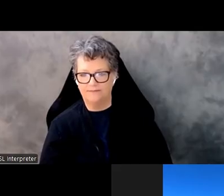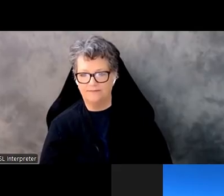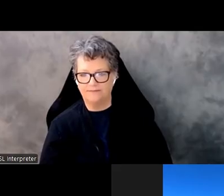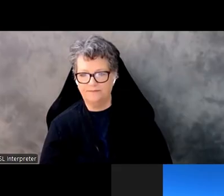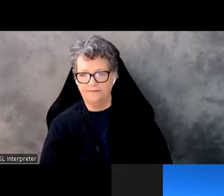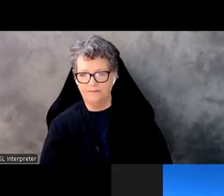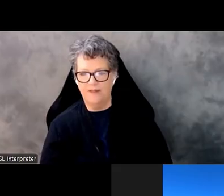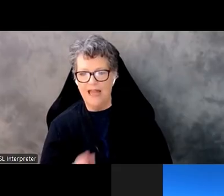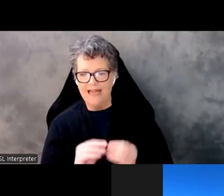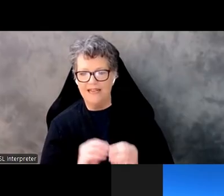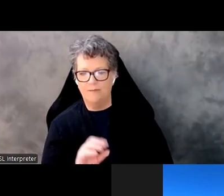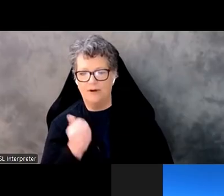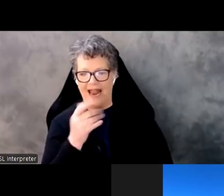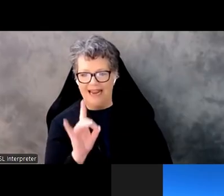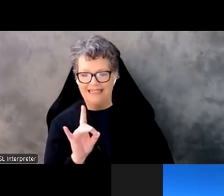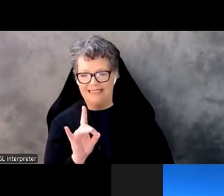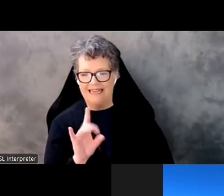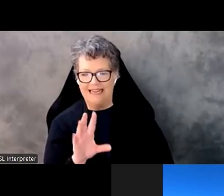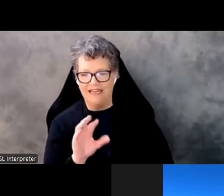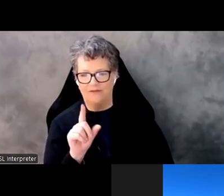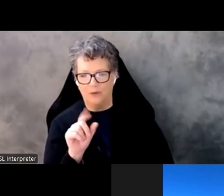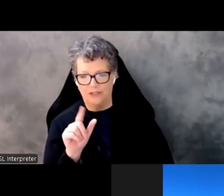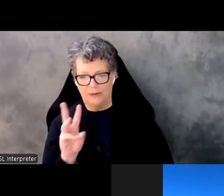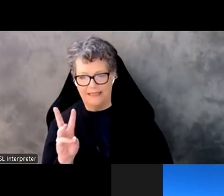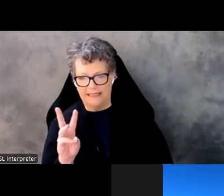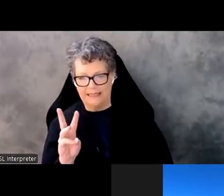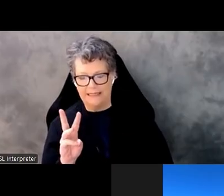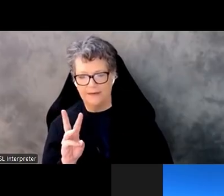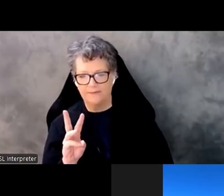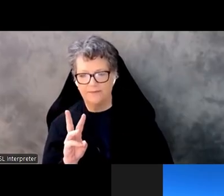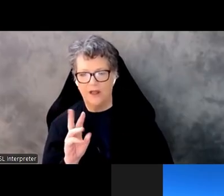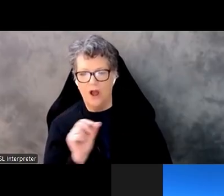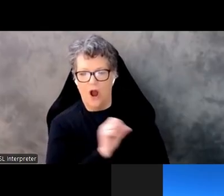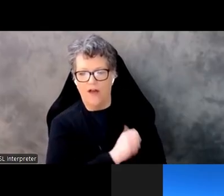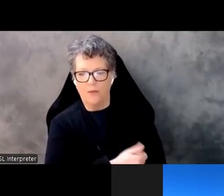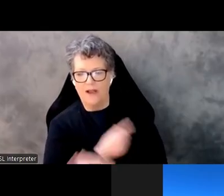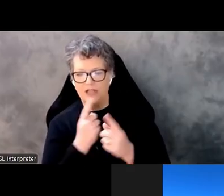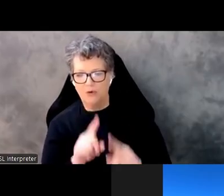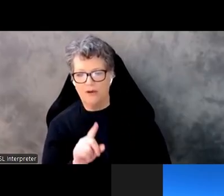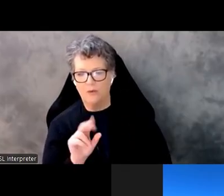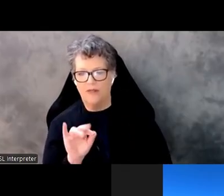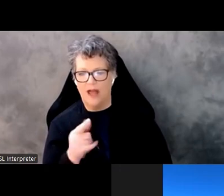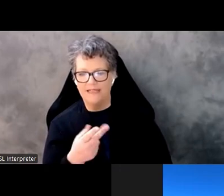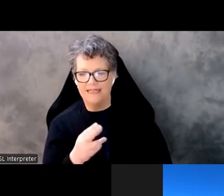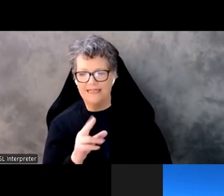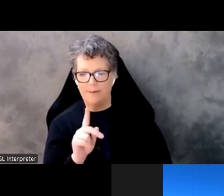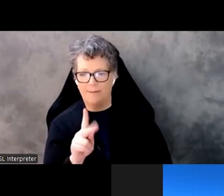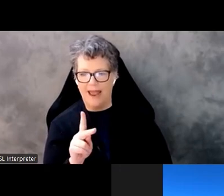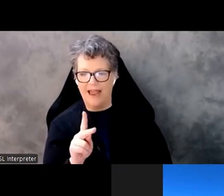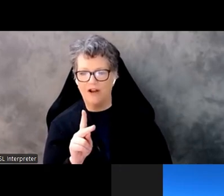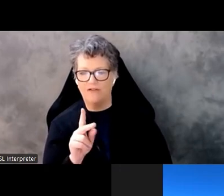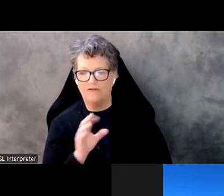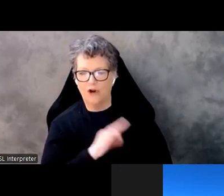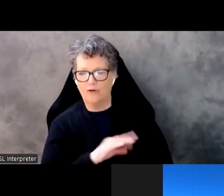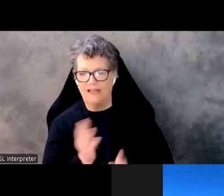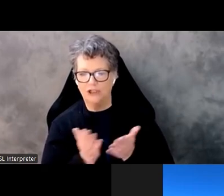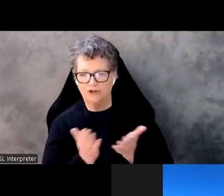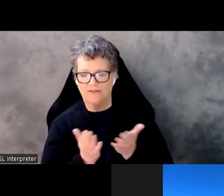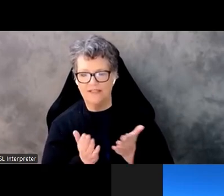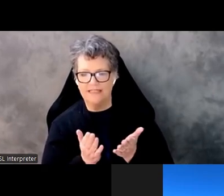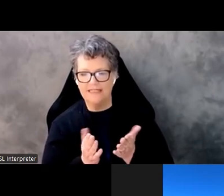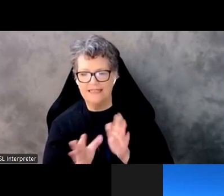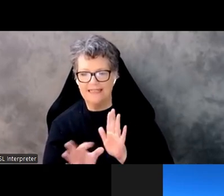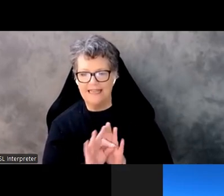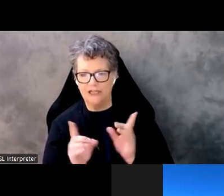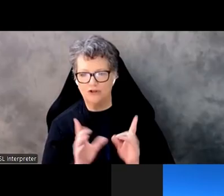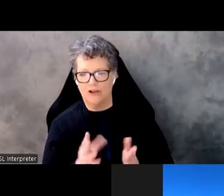Resolution number 18 of 2026, authorizing the agreement with Huntington Bank for credit services and designating the